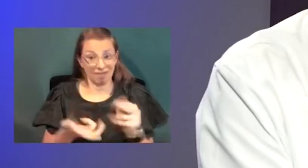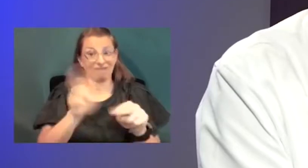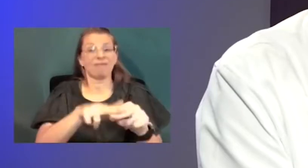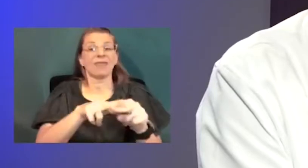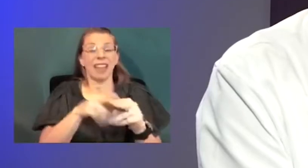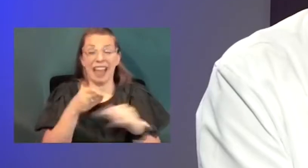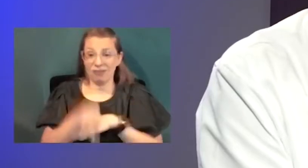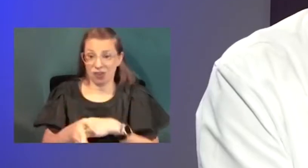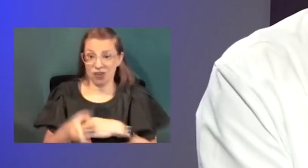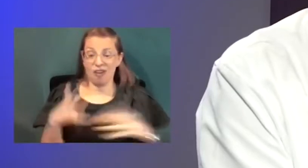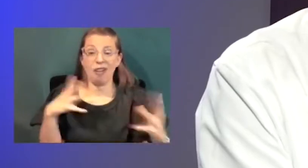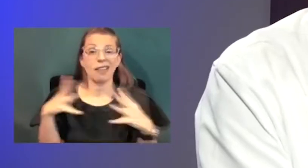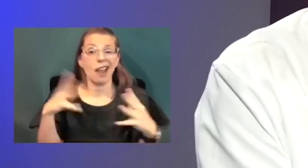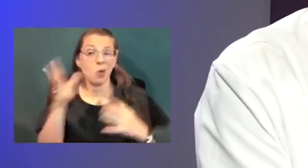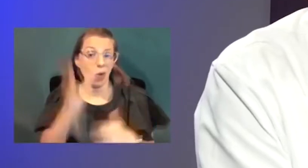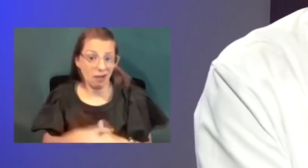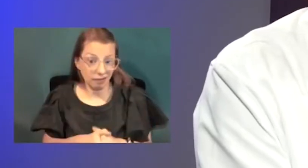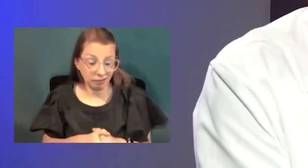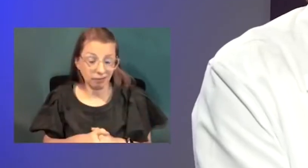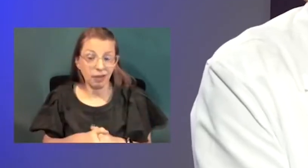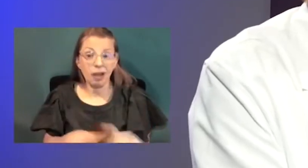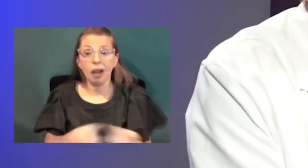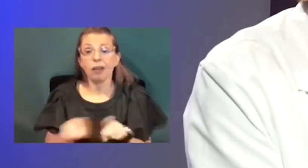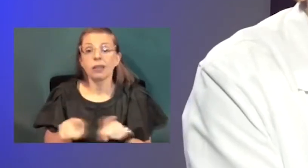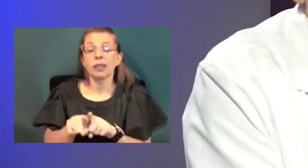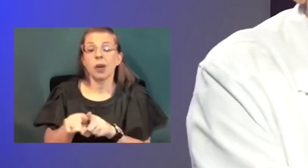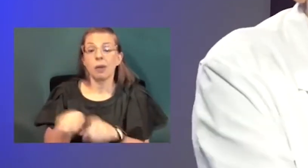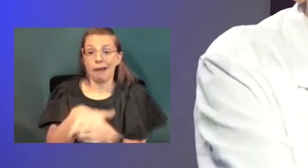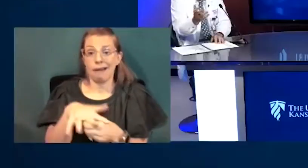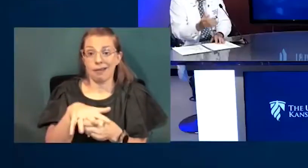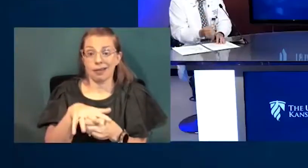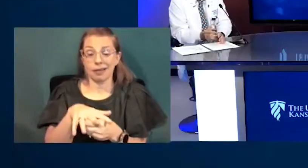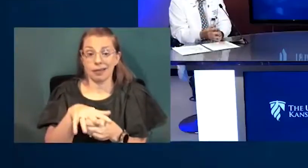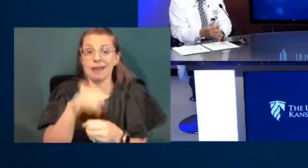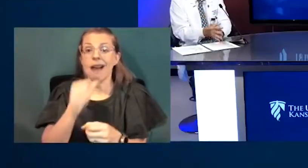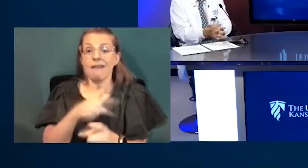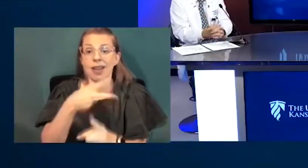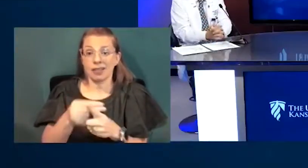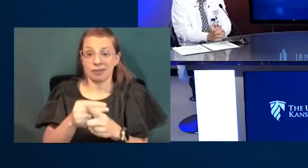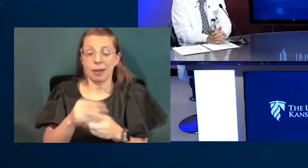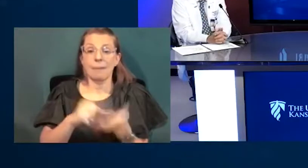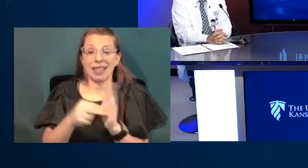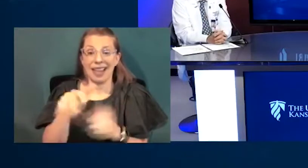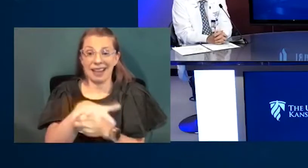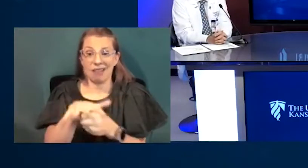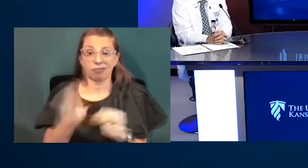And I think we'll especially see that bump in areas that are not vaccinated. Hawkeye, thoughts?